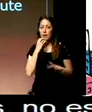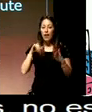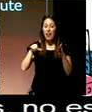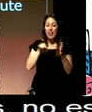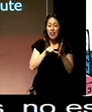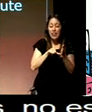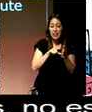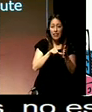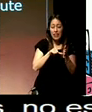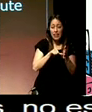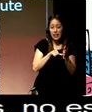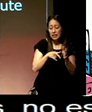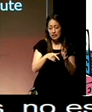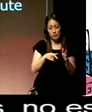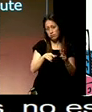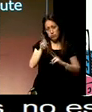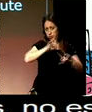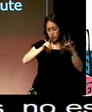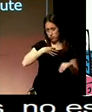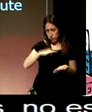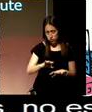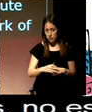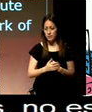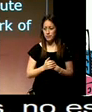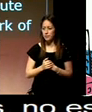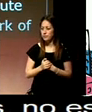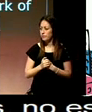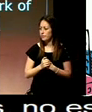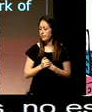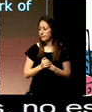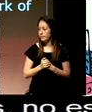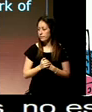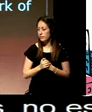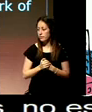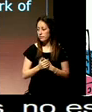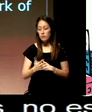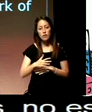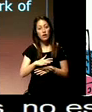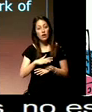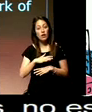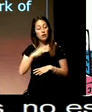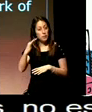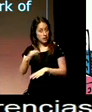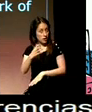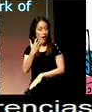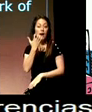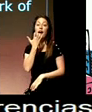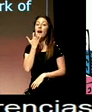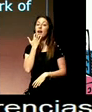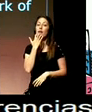art. But several examples of successful interventions in Italy are presented with a special focus